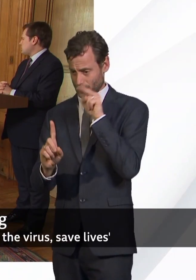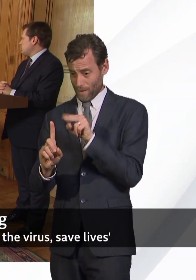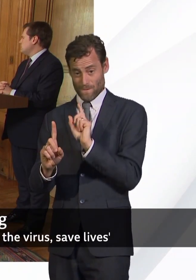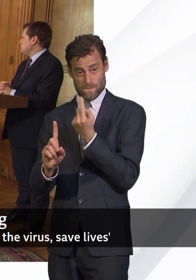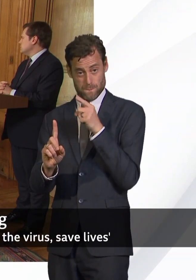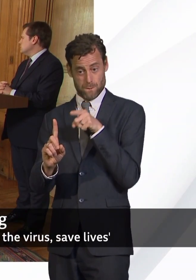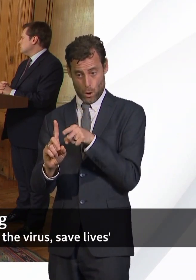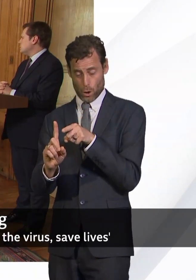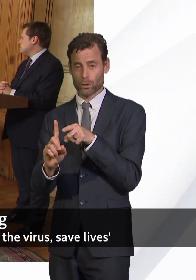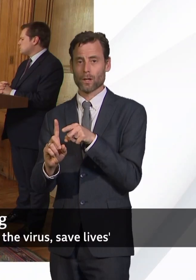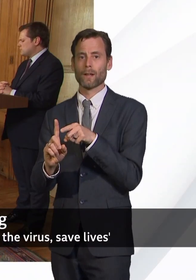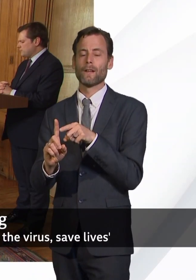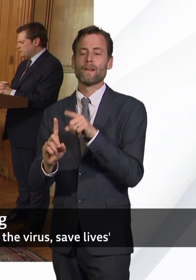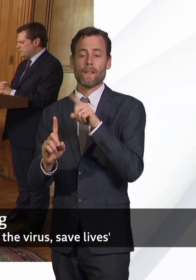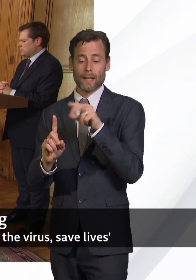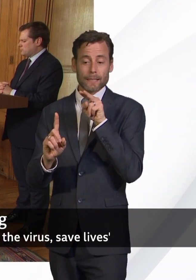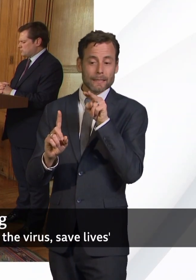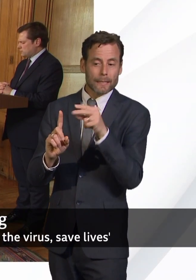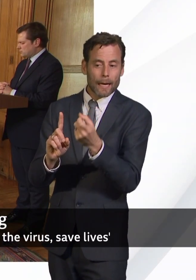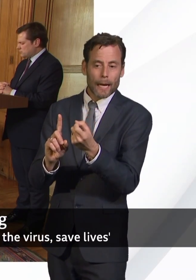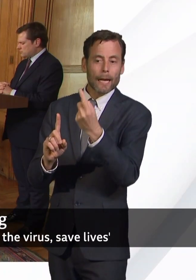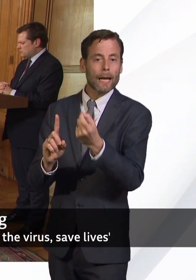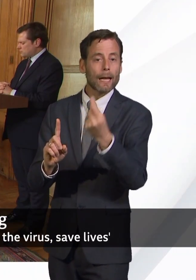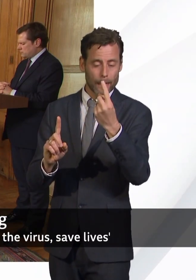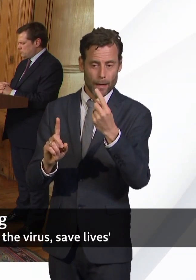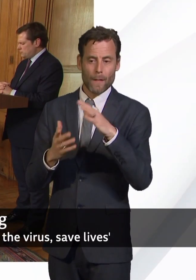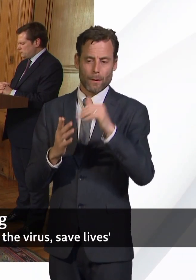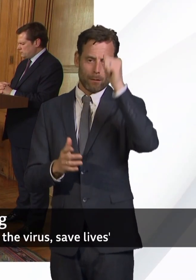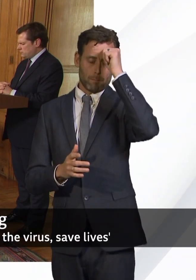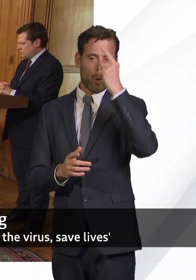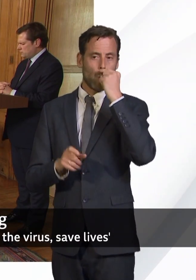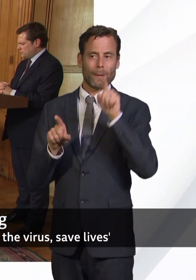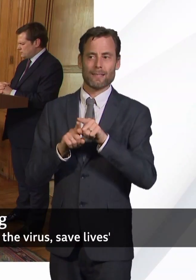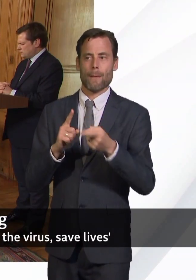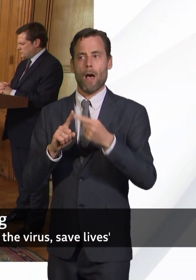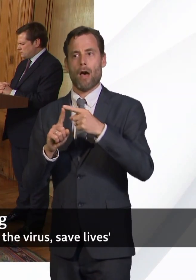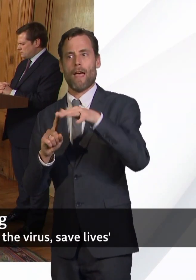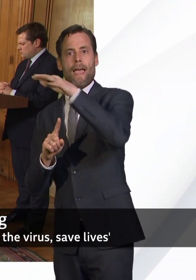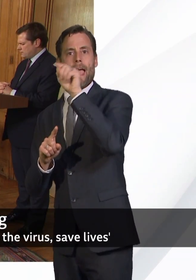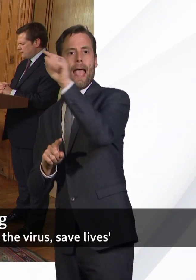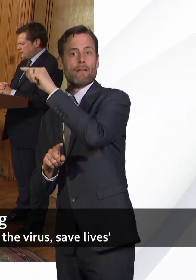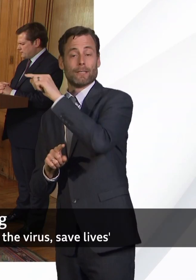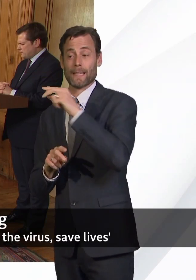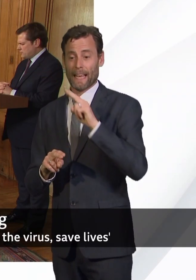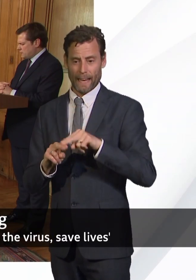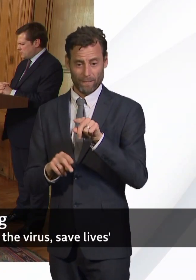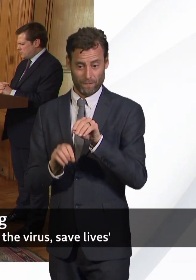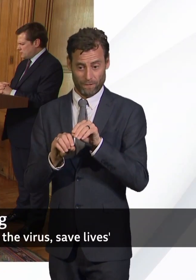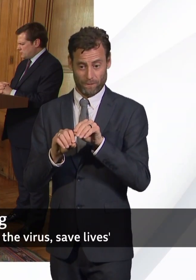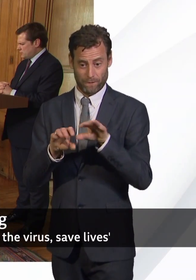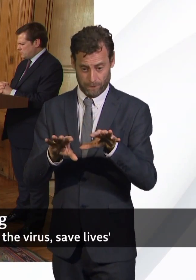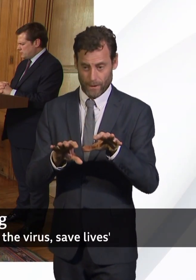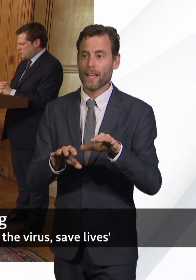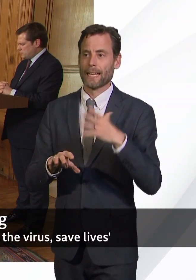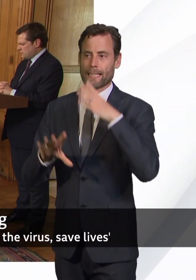might expect cases to be appearing in other environments. And the same applies. You step up the alert system and then step it back down